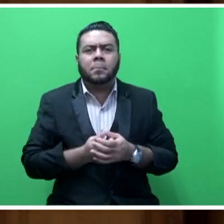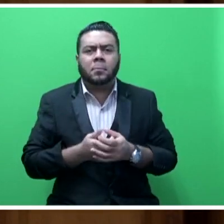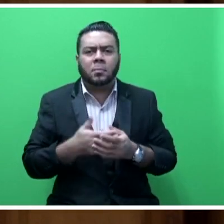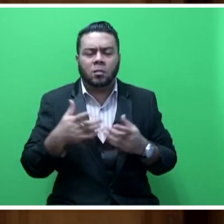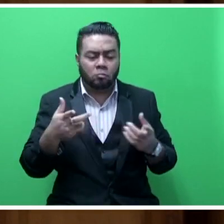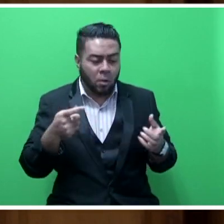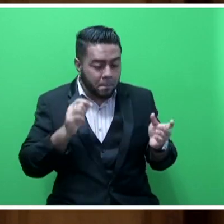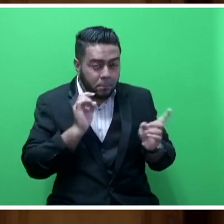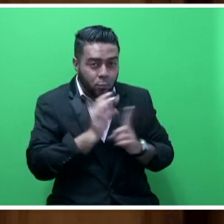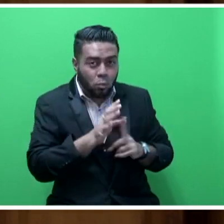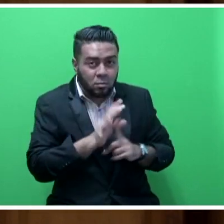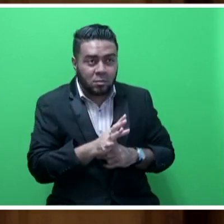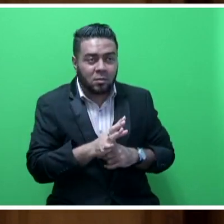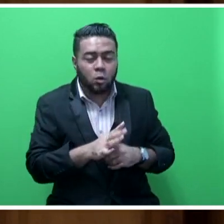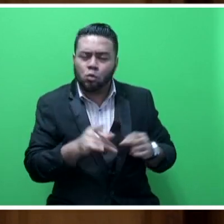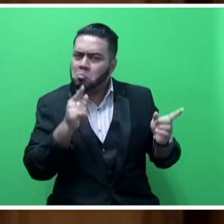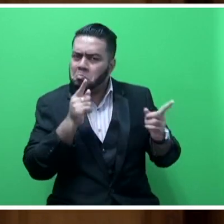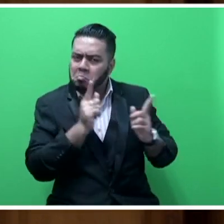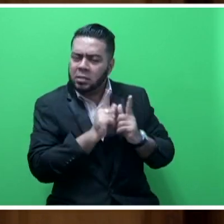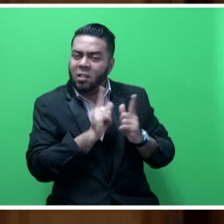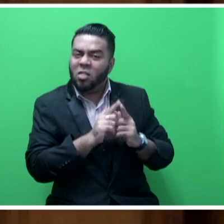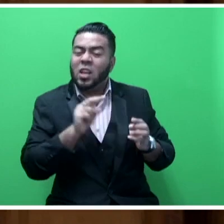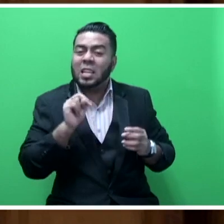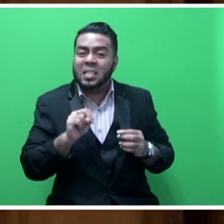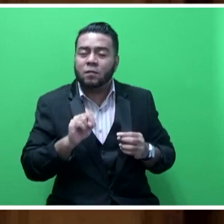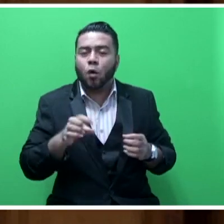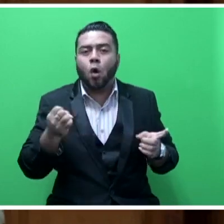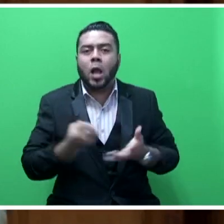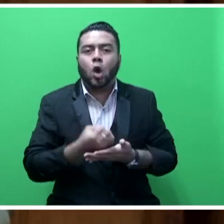meeting these needs and the need for economic development.